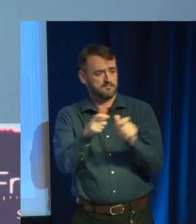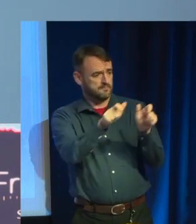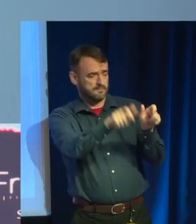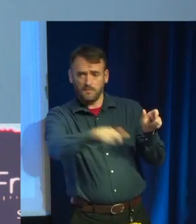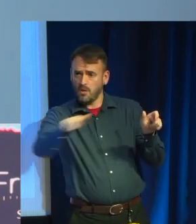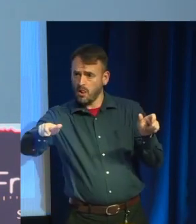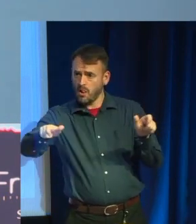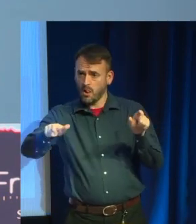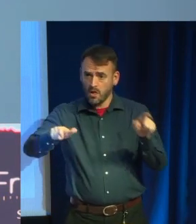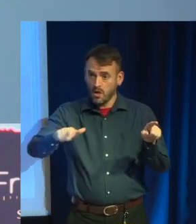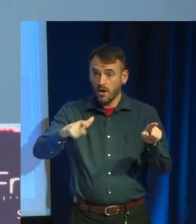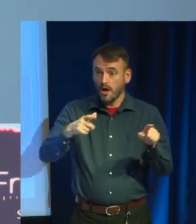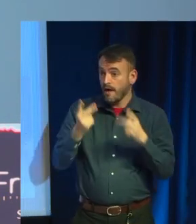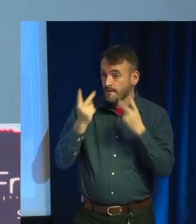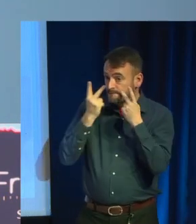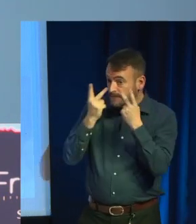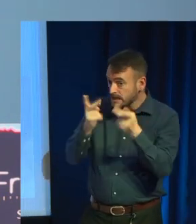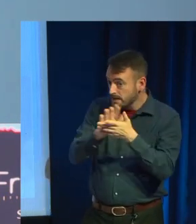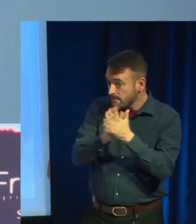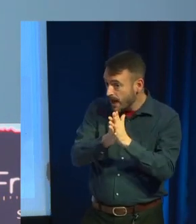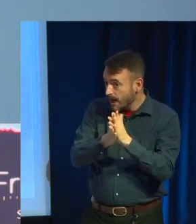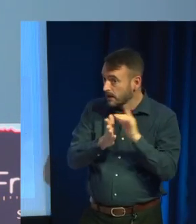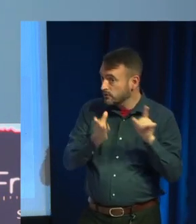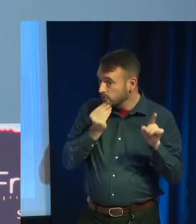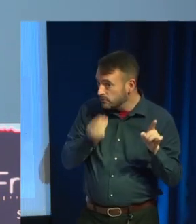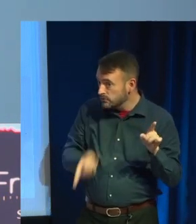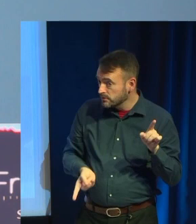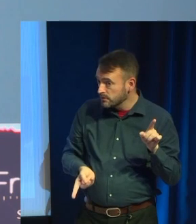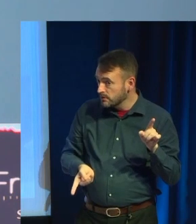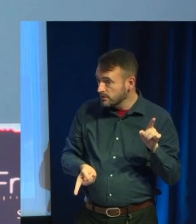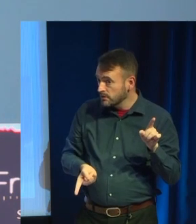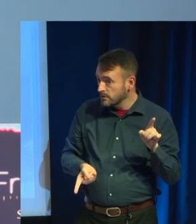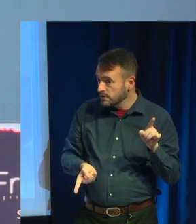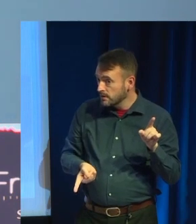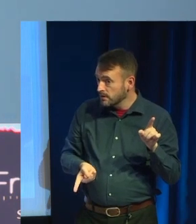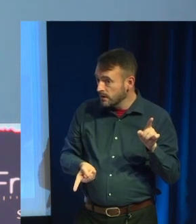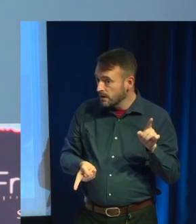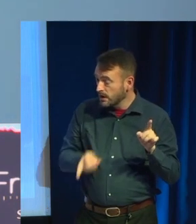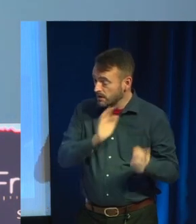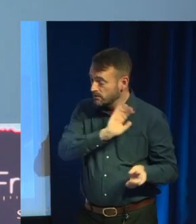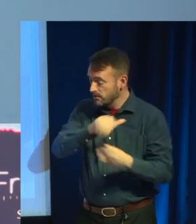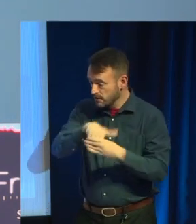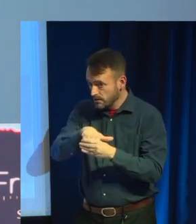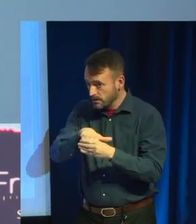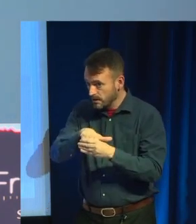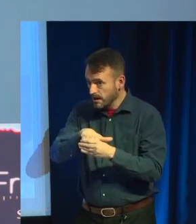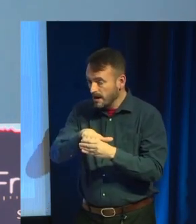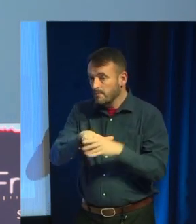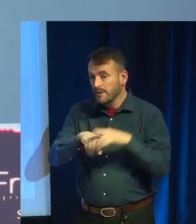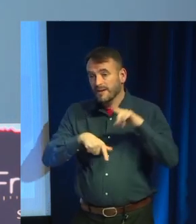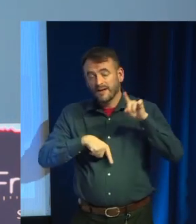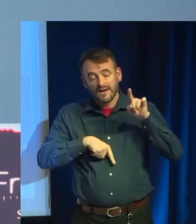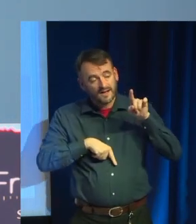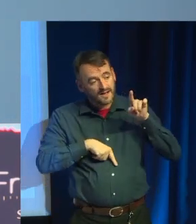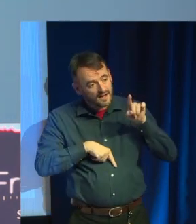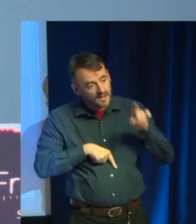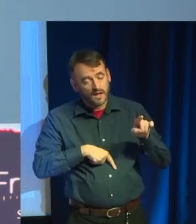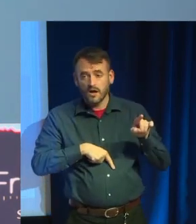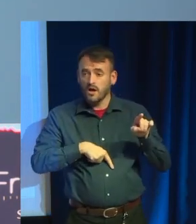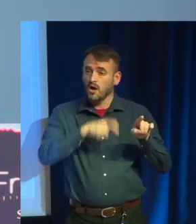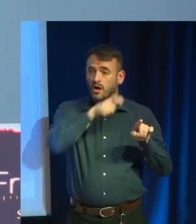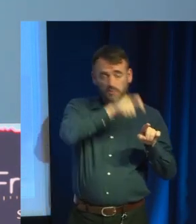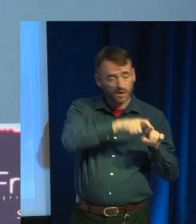visually impaired. And not only playable, they would need to have the exact same experience as people who would be